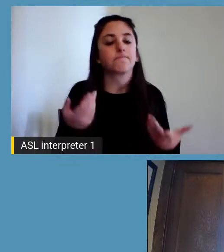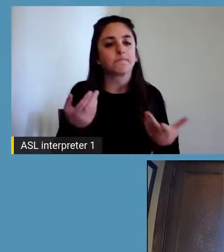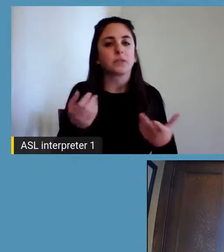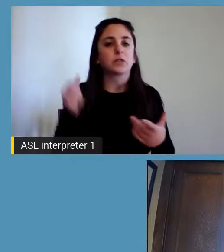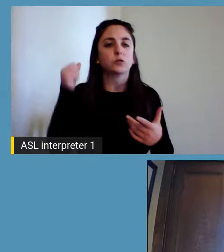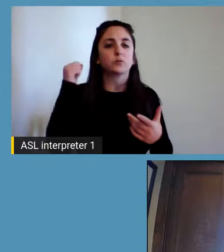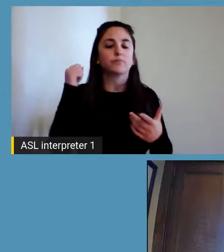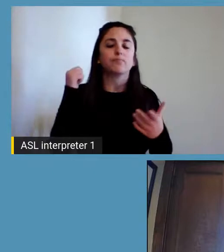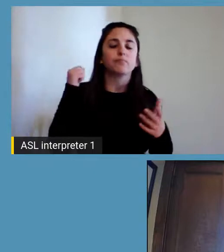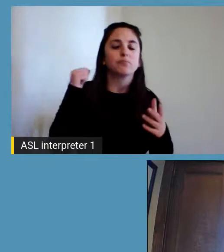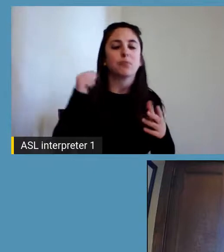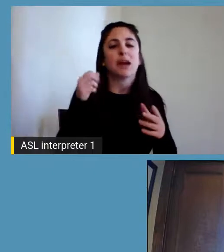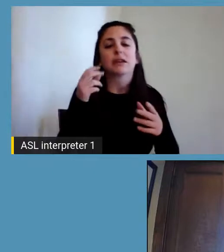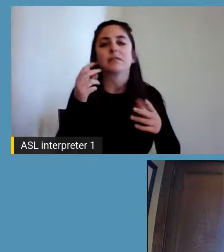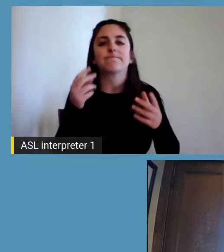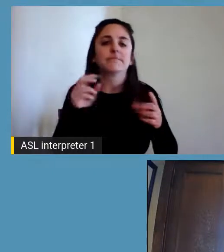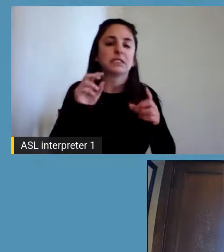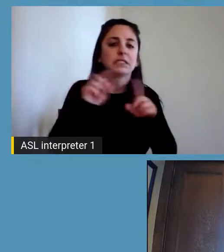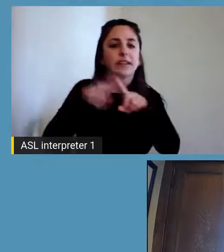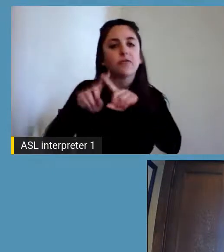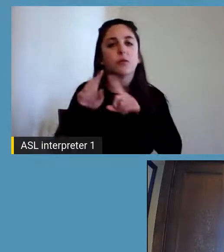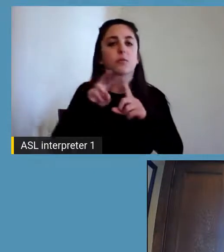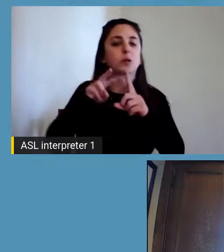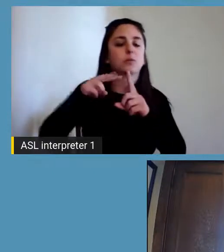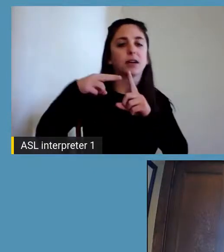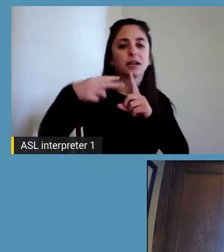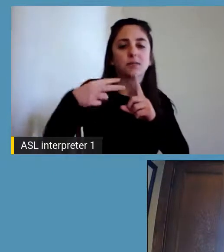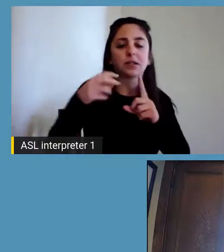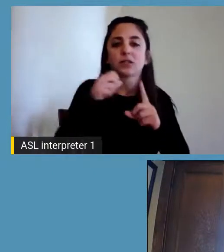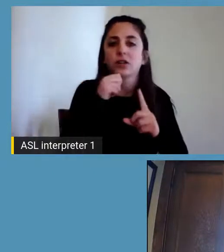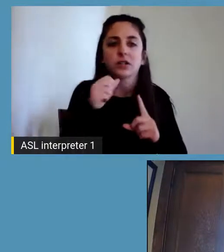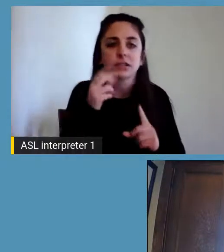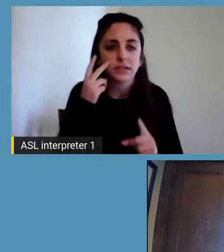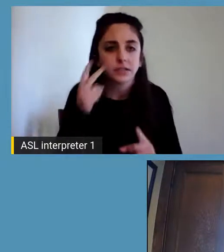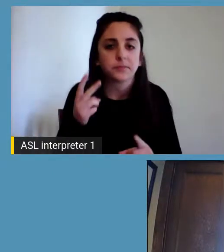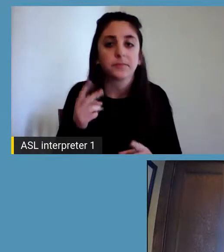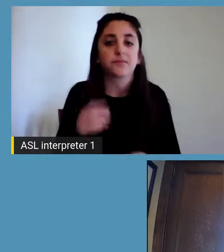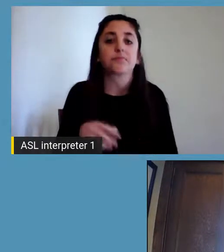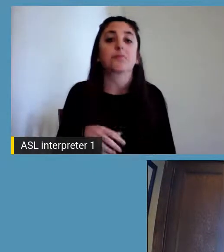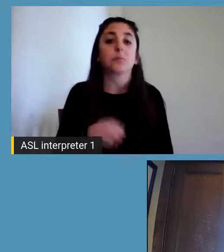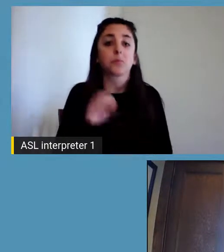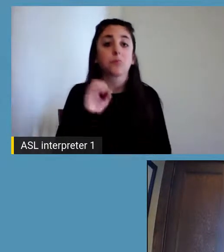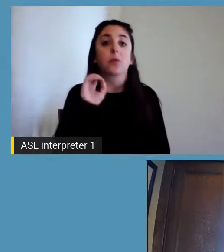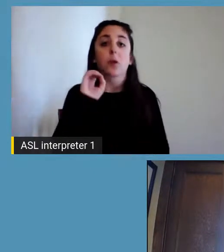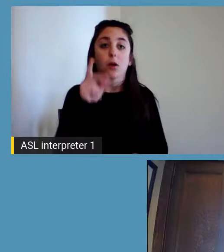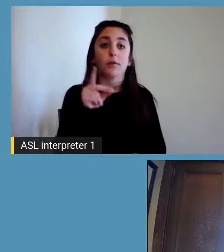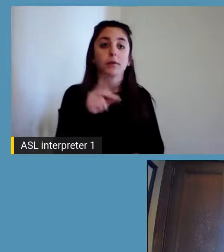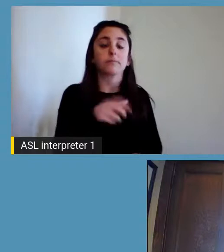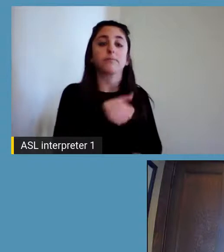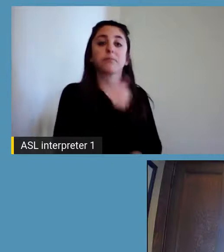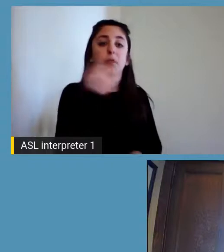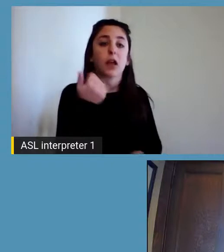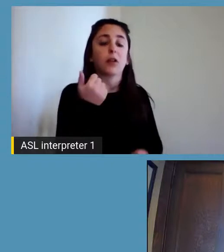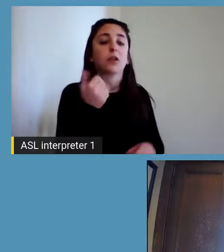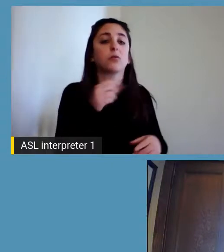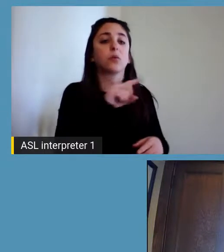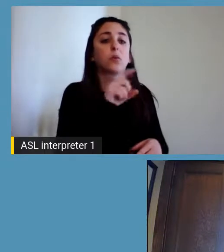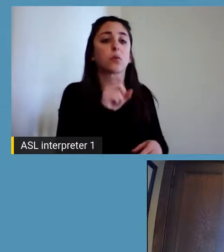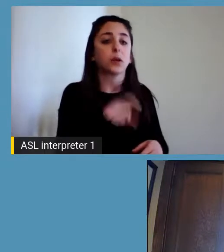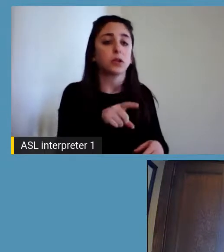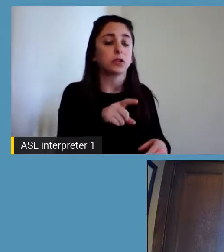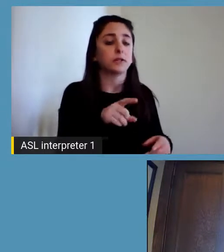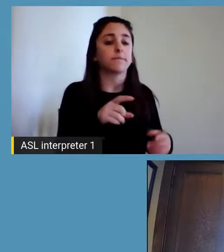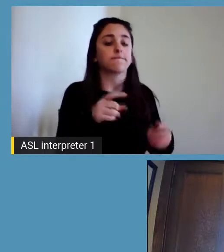of the coat. Okay, good. So I know, so some of the questions, and obviously we've got the whole series here is geared for